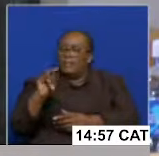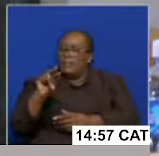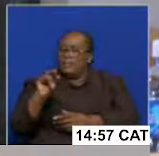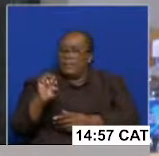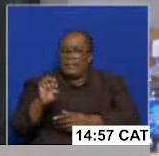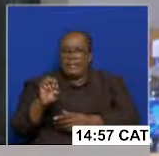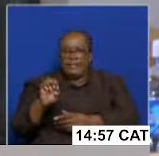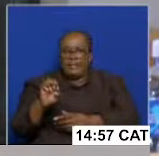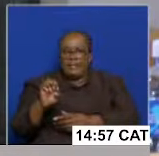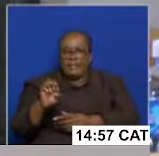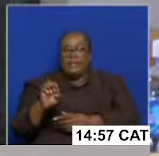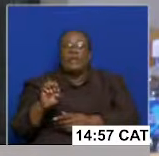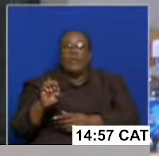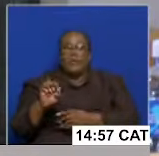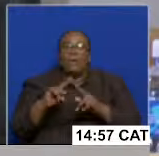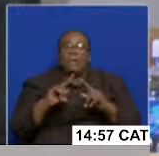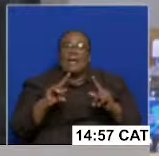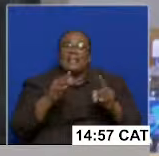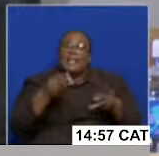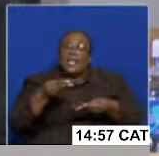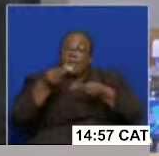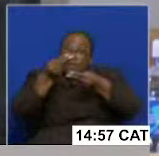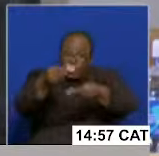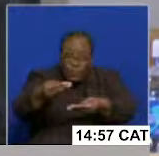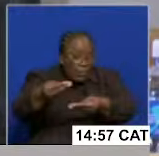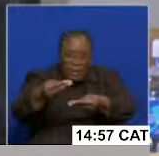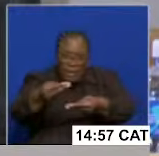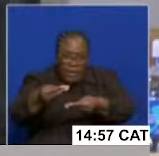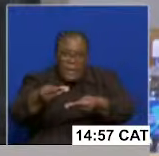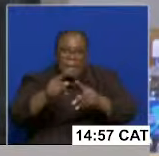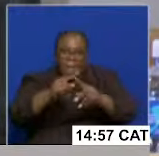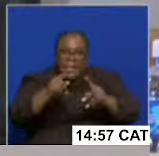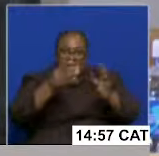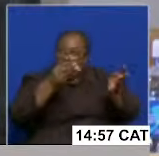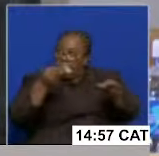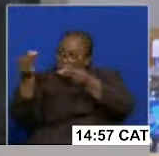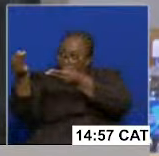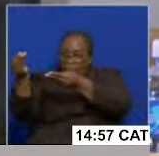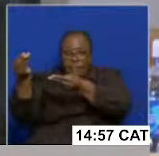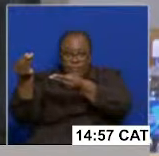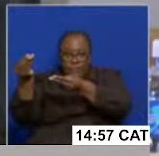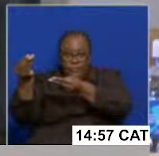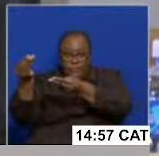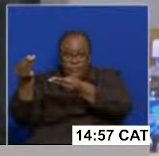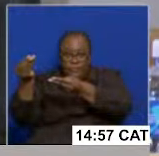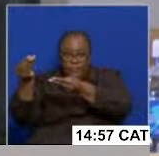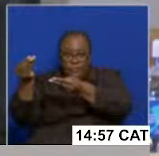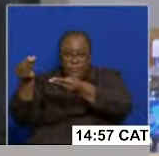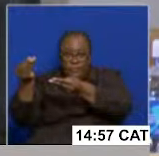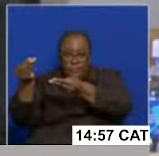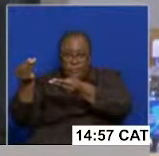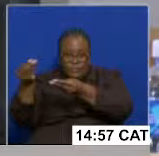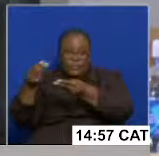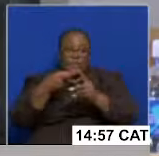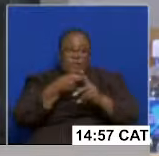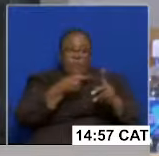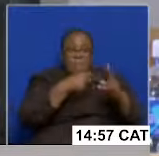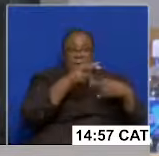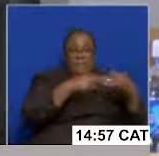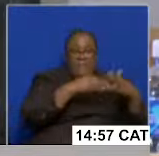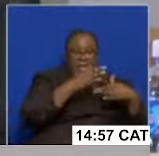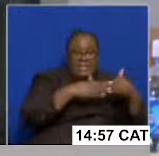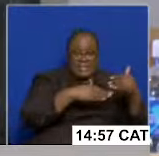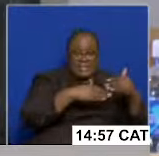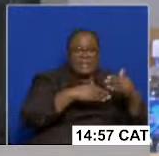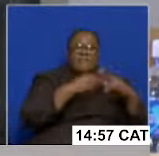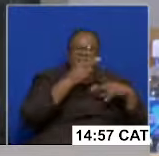never gave them to you. They gave them directly to Mr. Simon from the apartment. They gave them straight to Mr. Simon. The stones never came